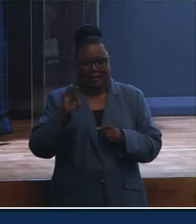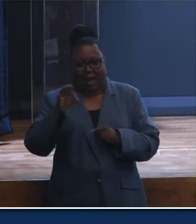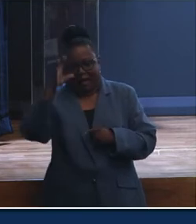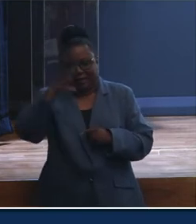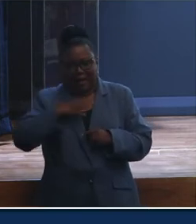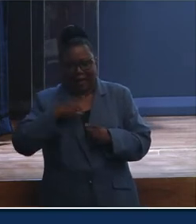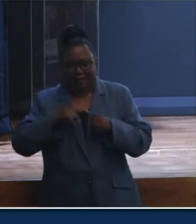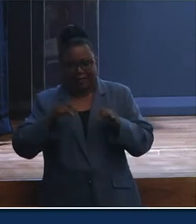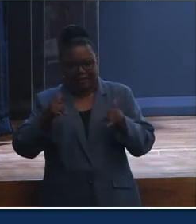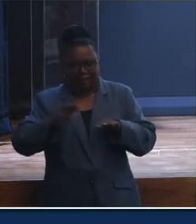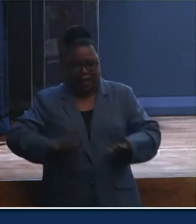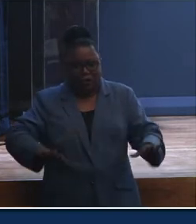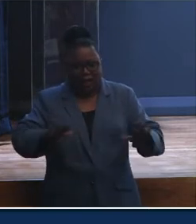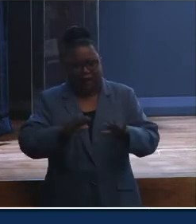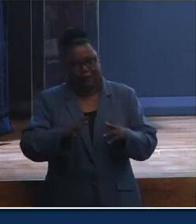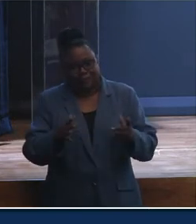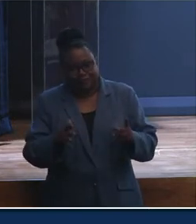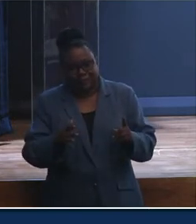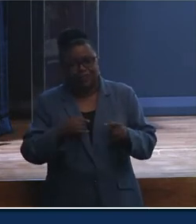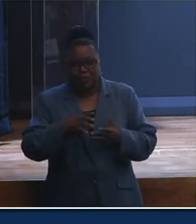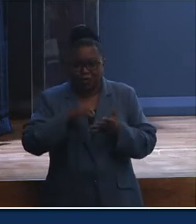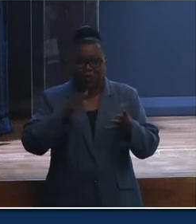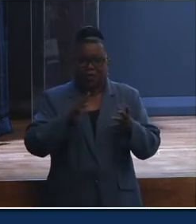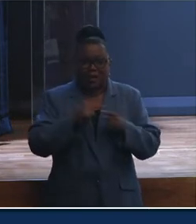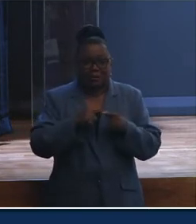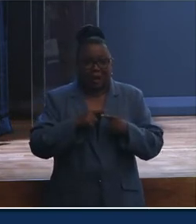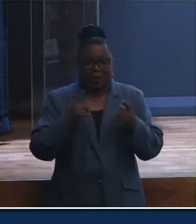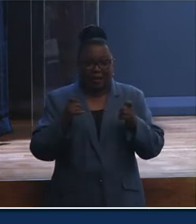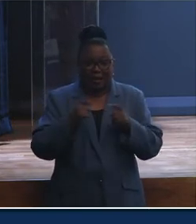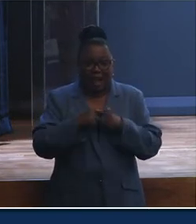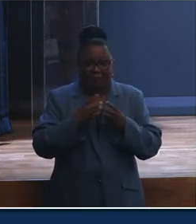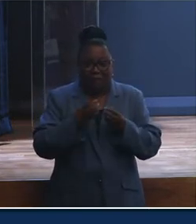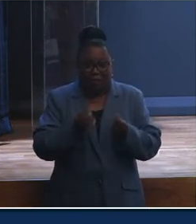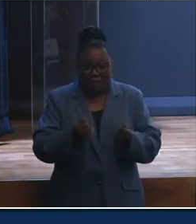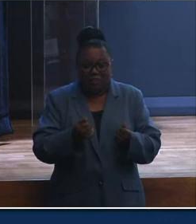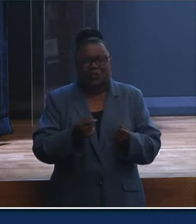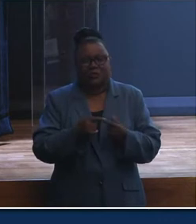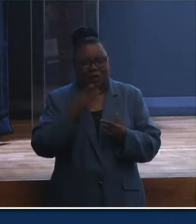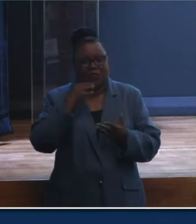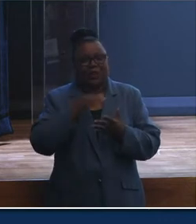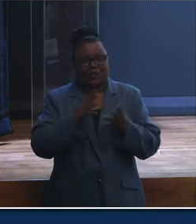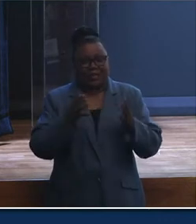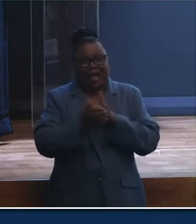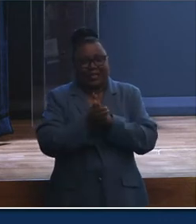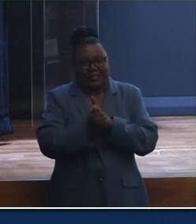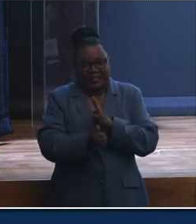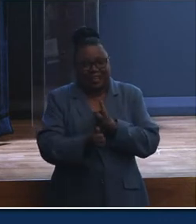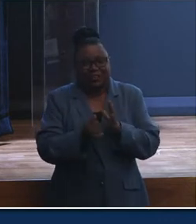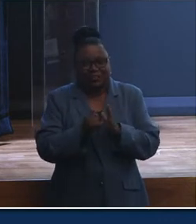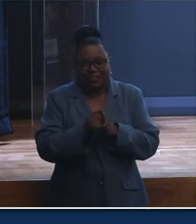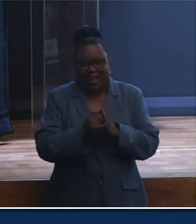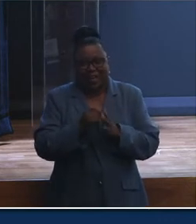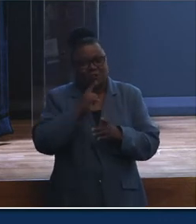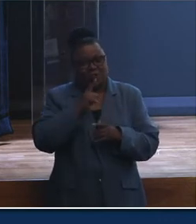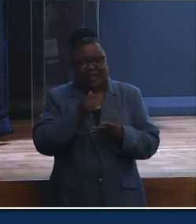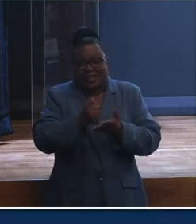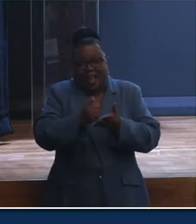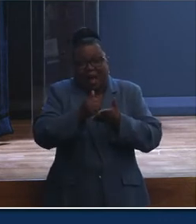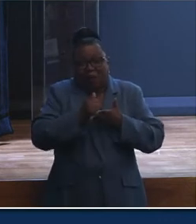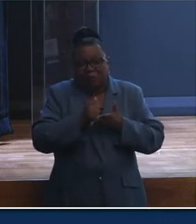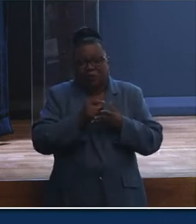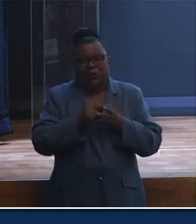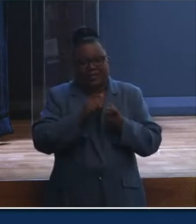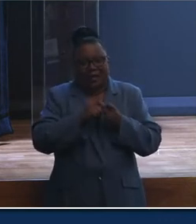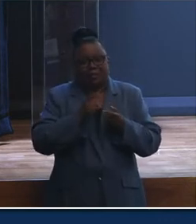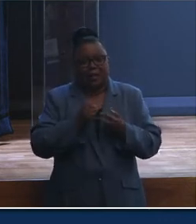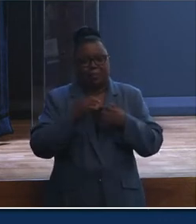playground. And you learned a lot about conflict resolution. You learned a lot of skills that, you know, really helped you, and it